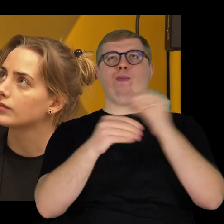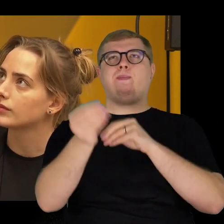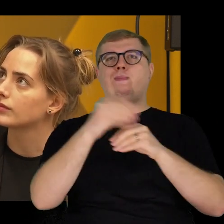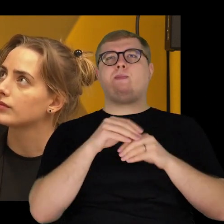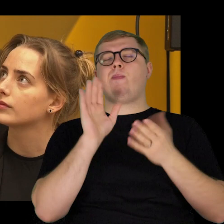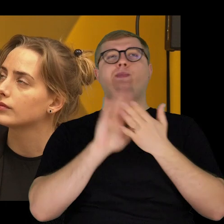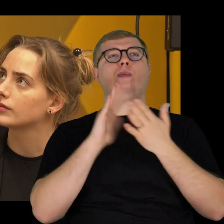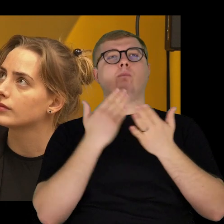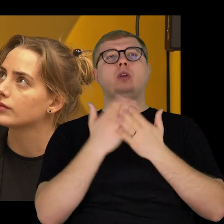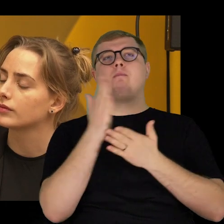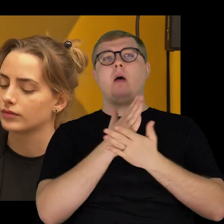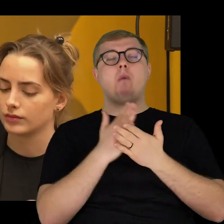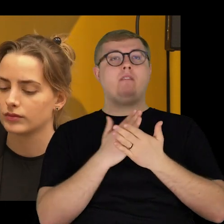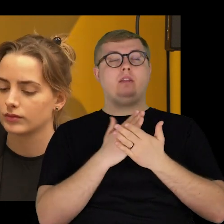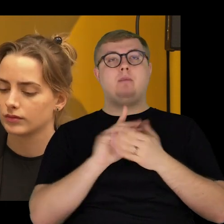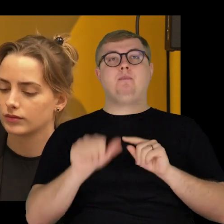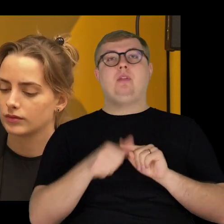the mapping for your first